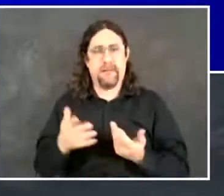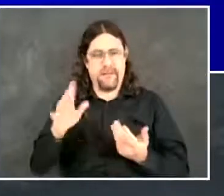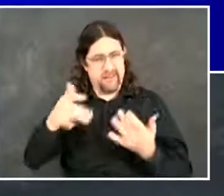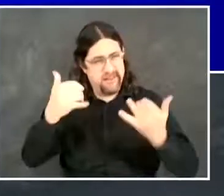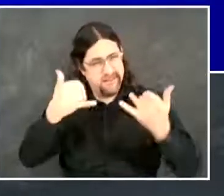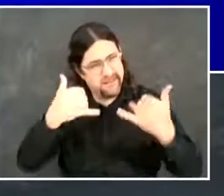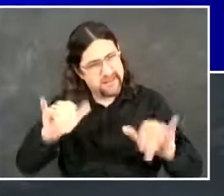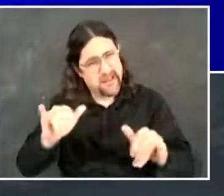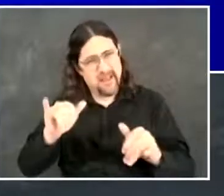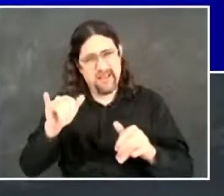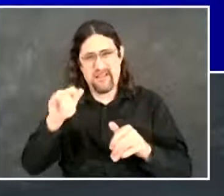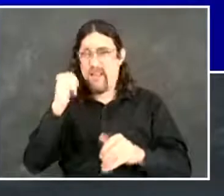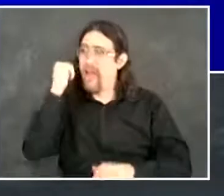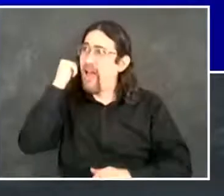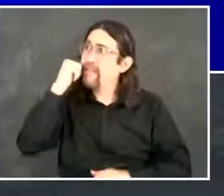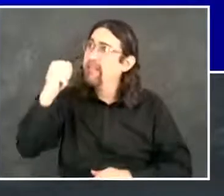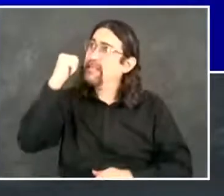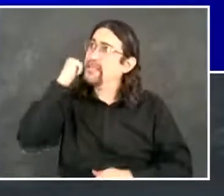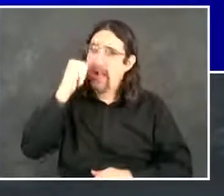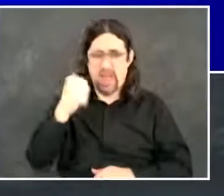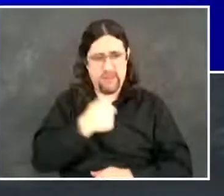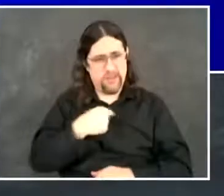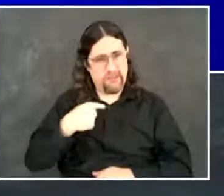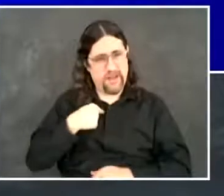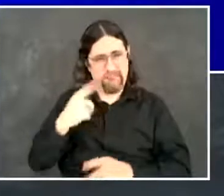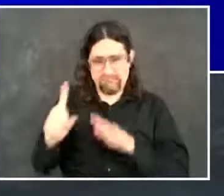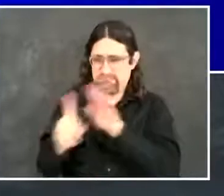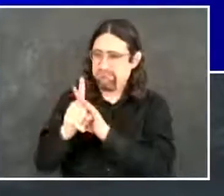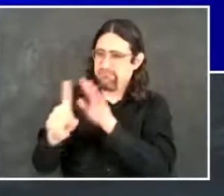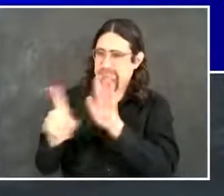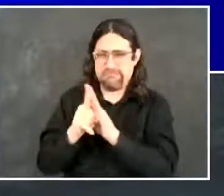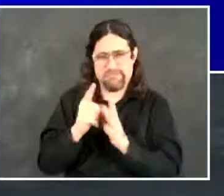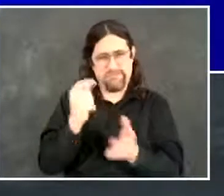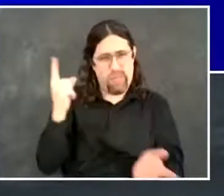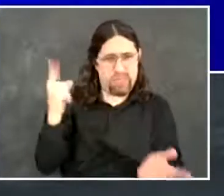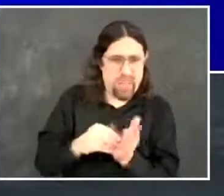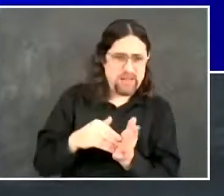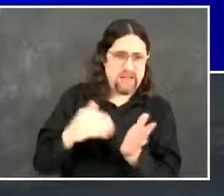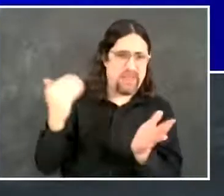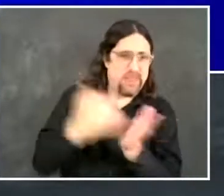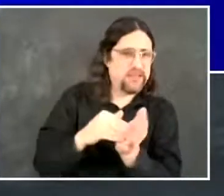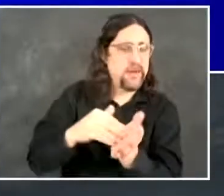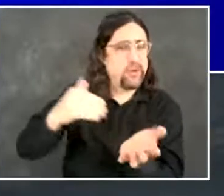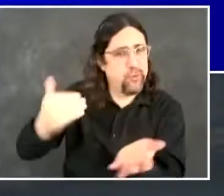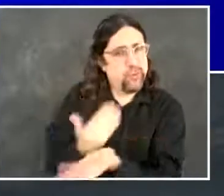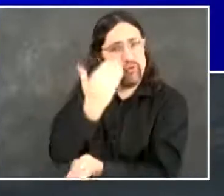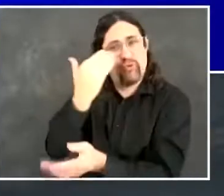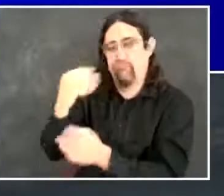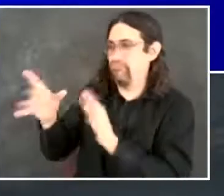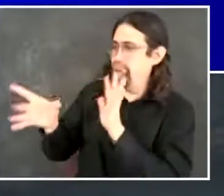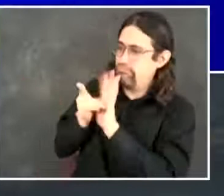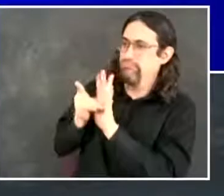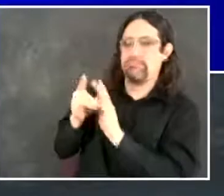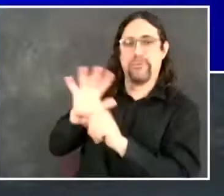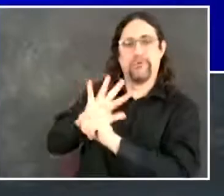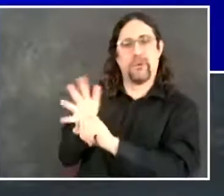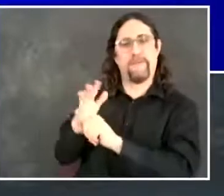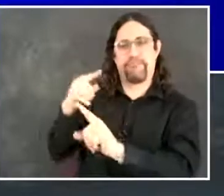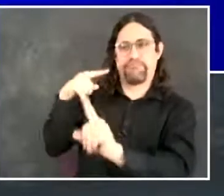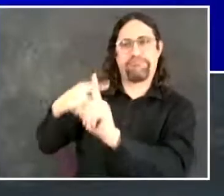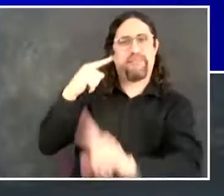Now let's go to indicator number 2, the daily number of people in ICUs across our public hospitals for suspected COVID-19. Now, what does this tell us?